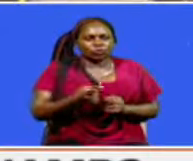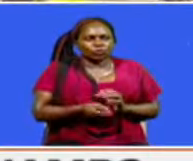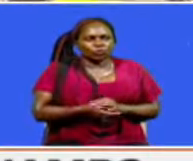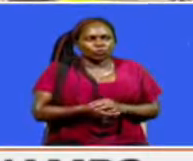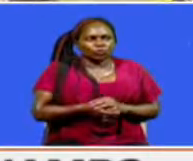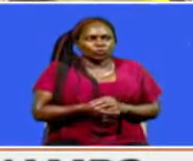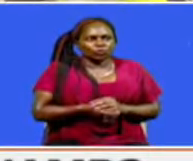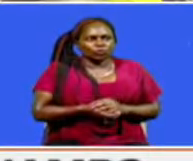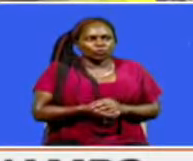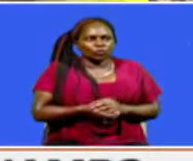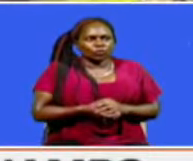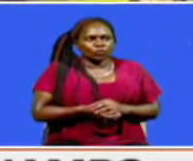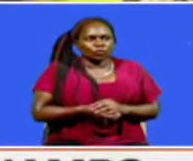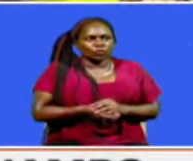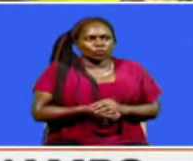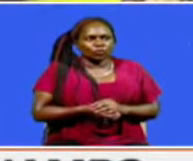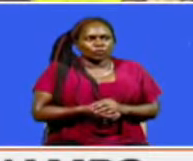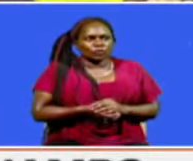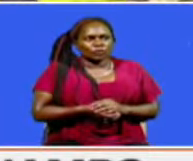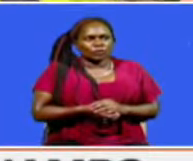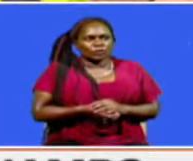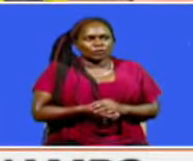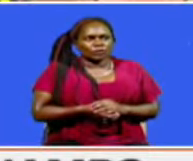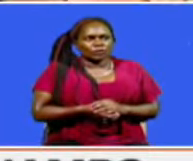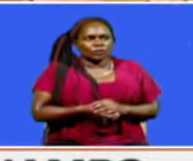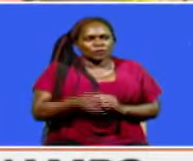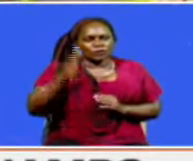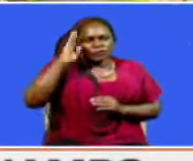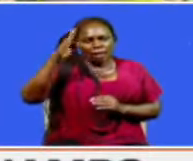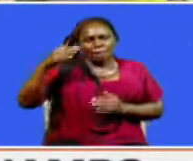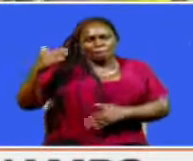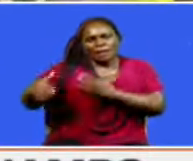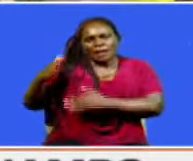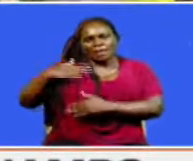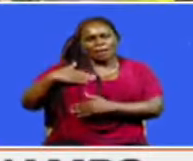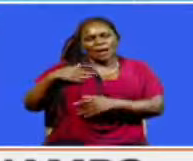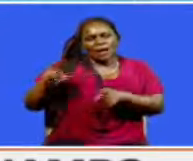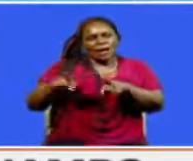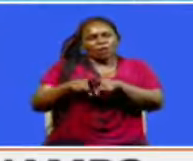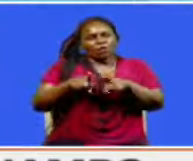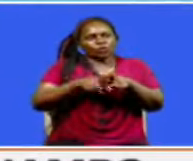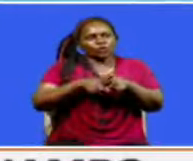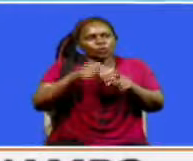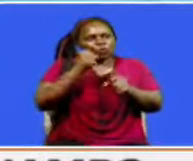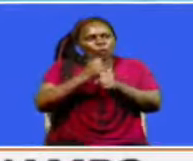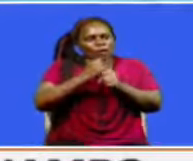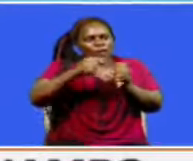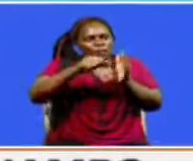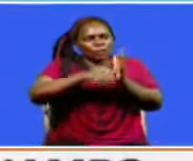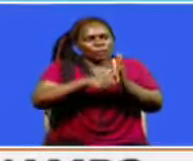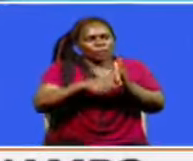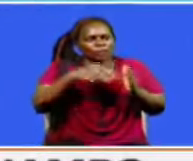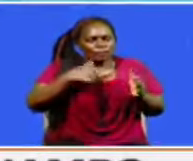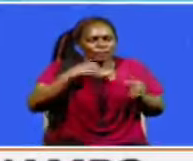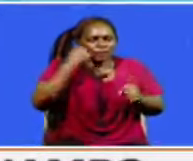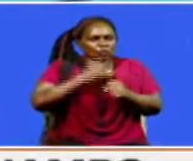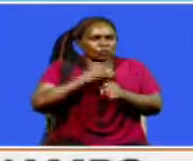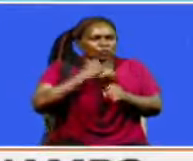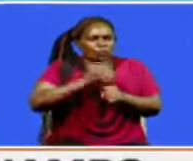be an Olympian and also working hard. I did my